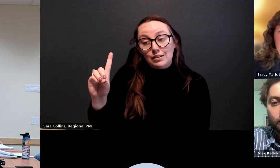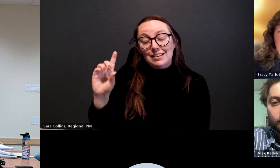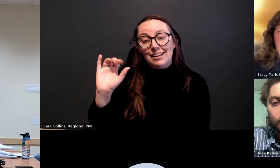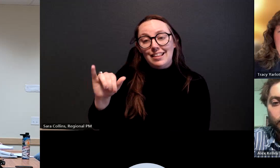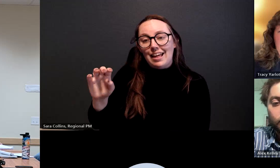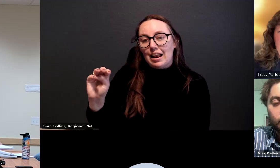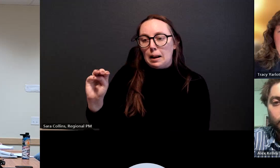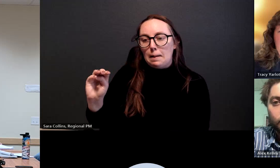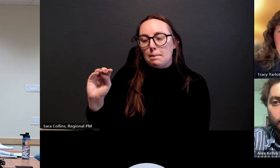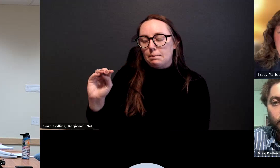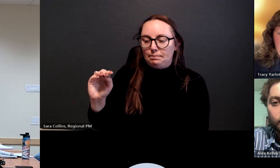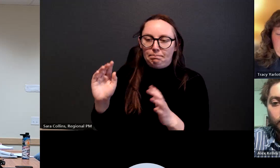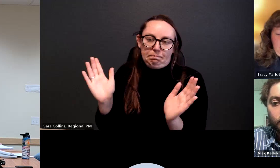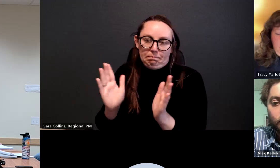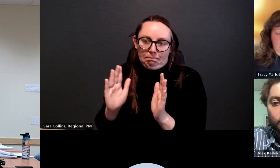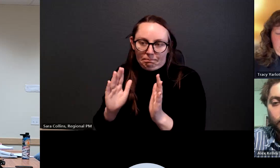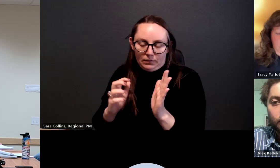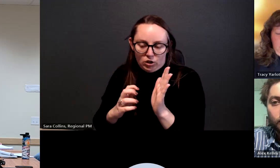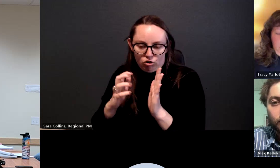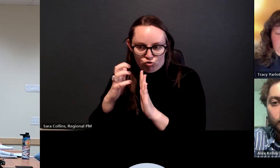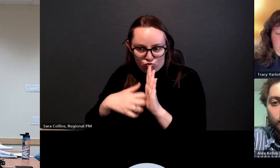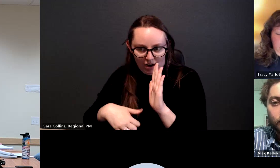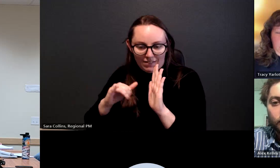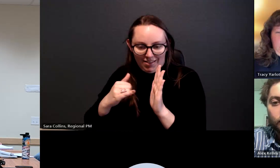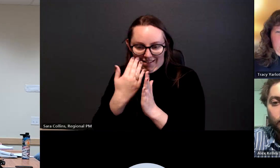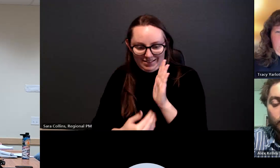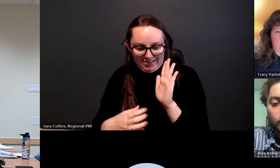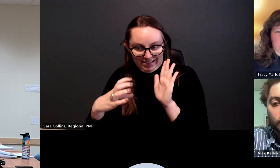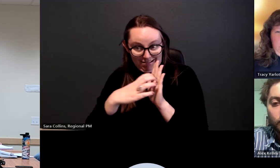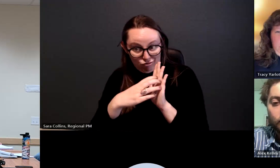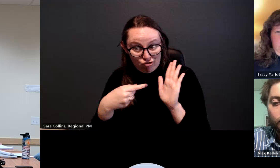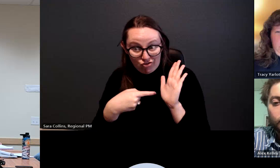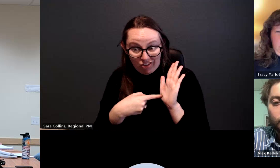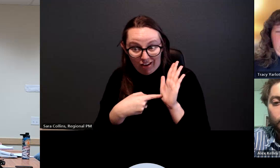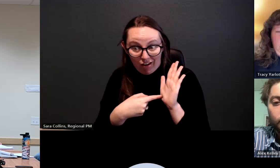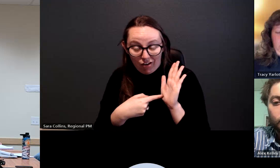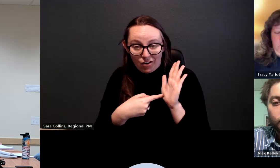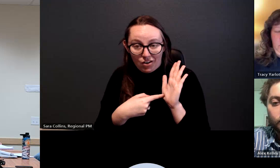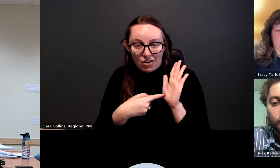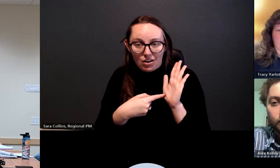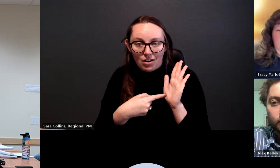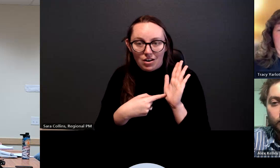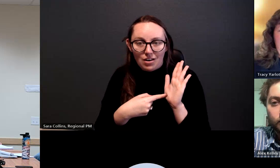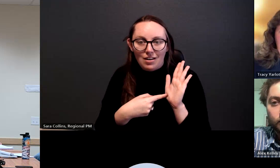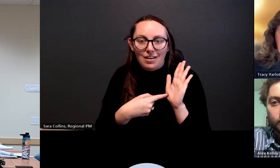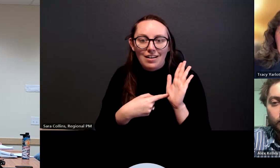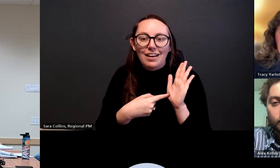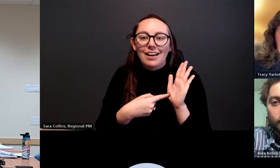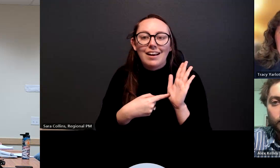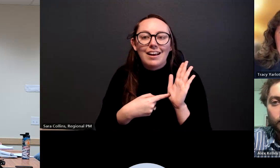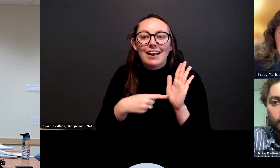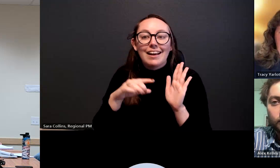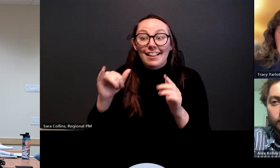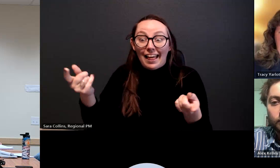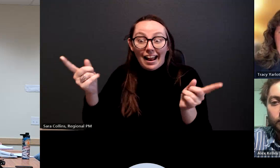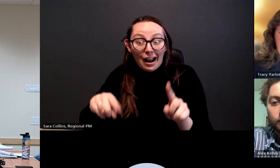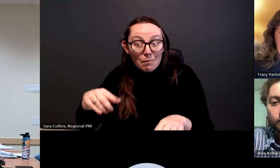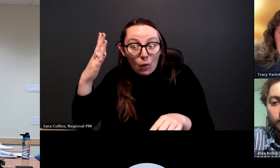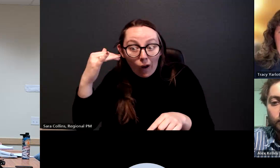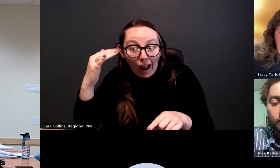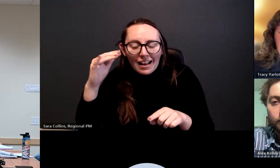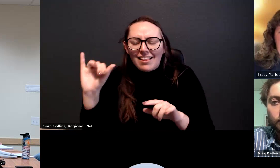aspect of this draft is, I believe, a result of the same firm writing the plan, which is the same firm that